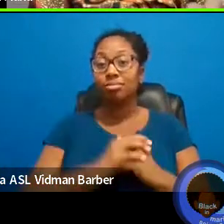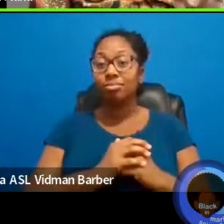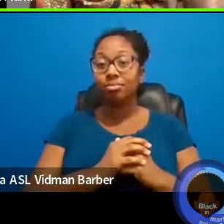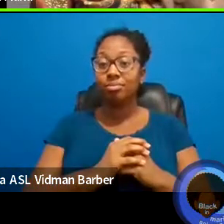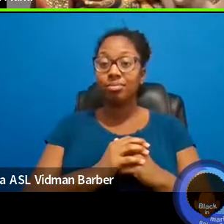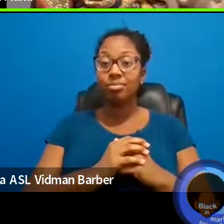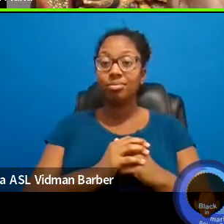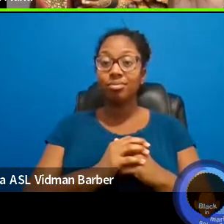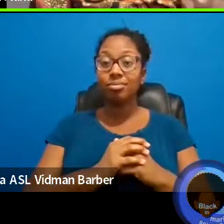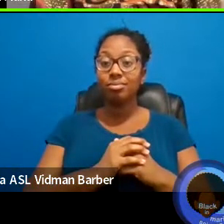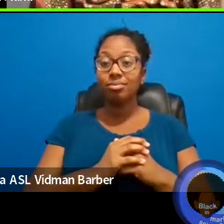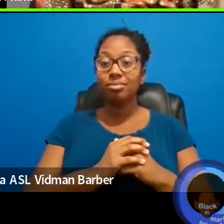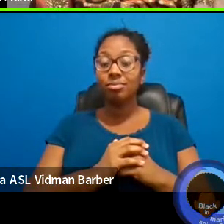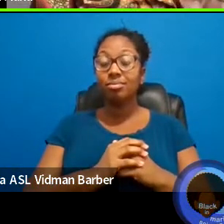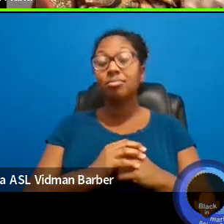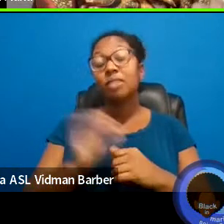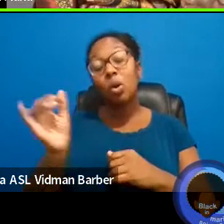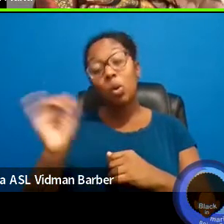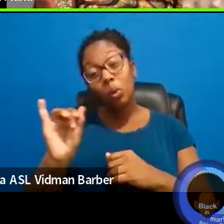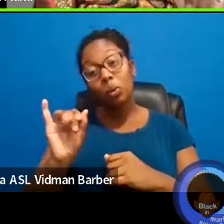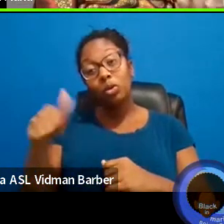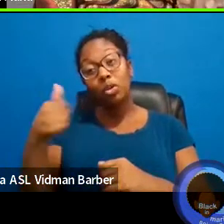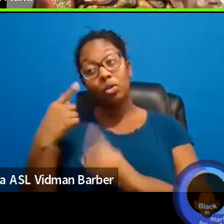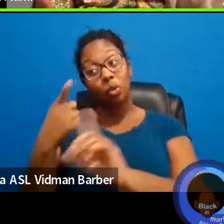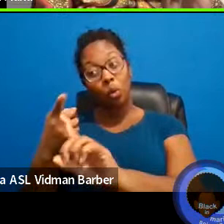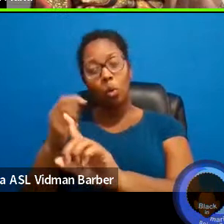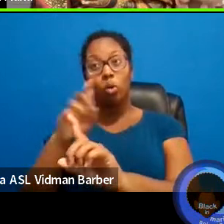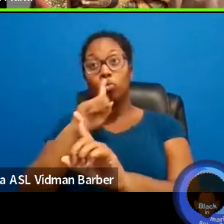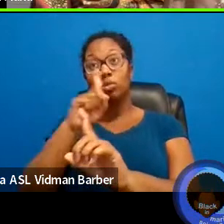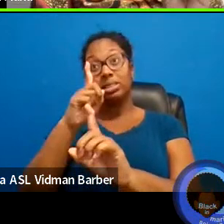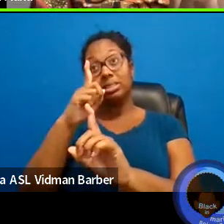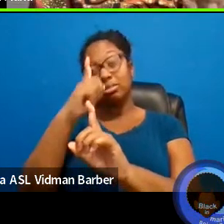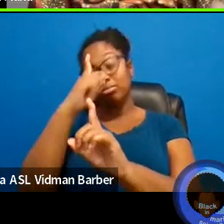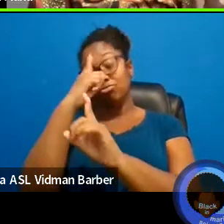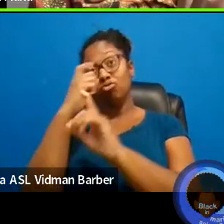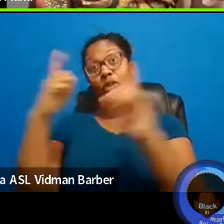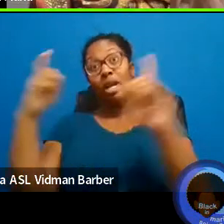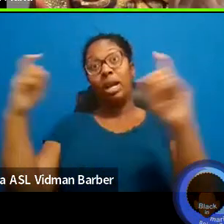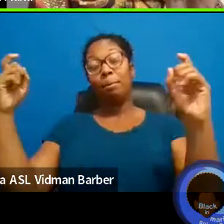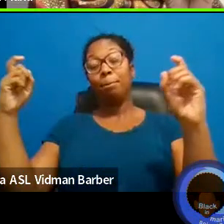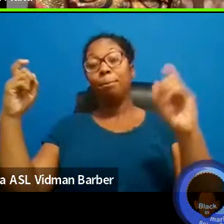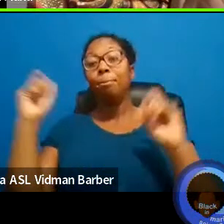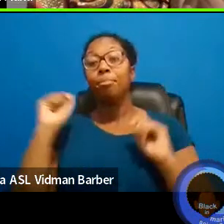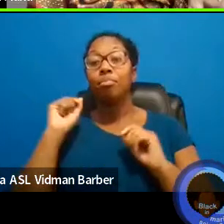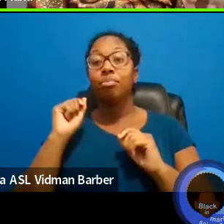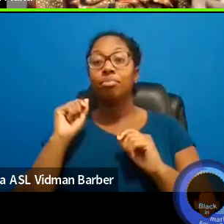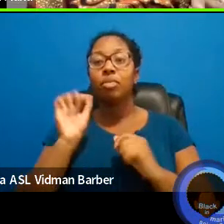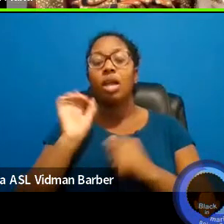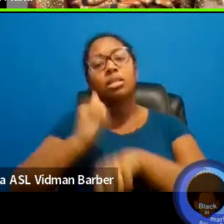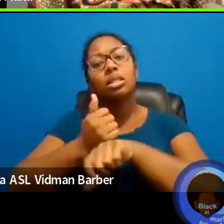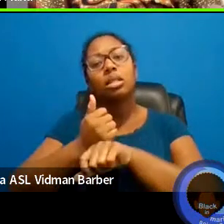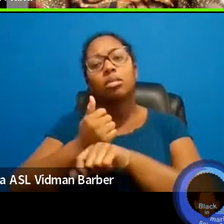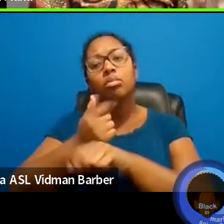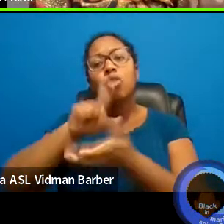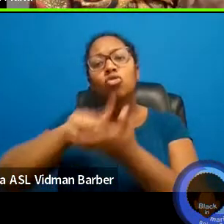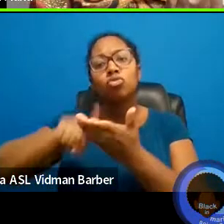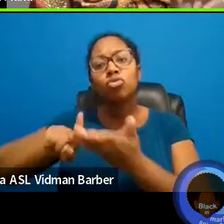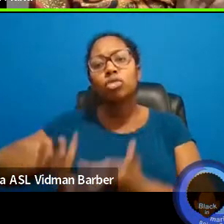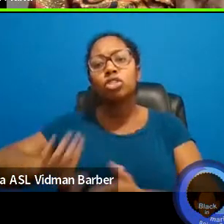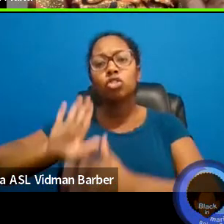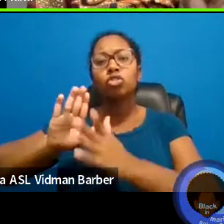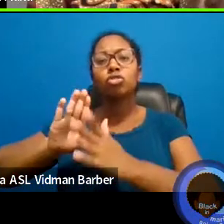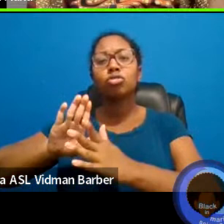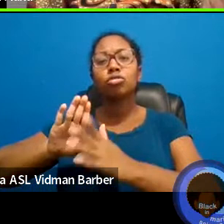have a goal or a dream to sort of, set up a research infrastructure